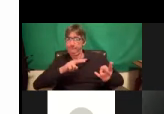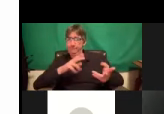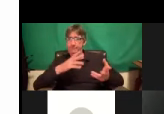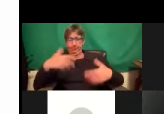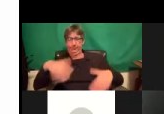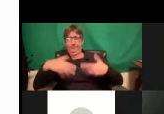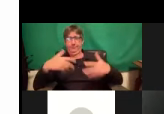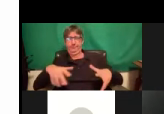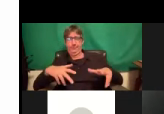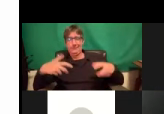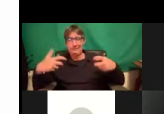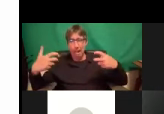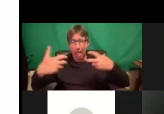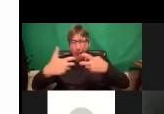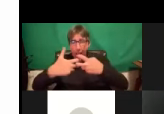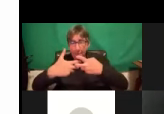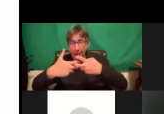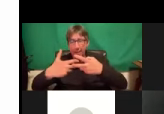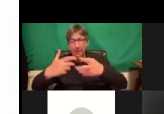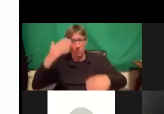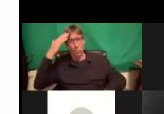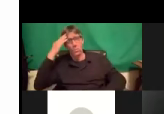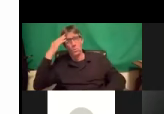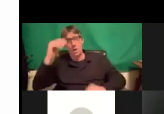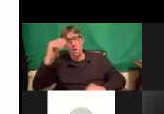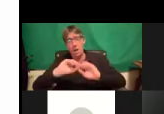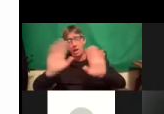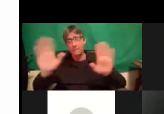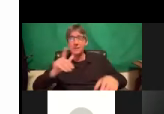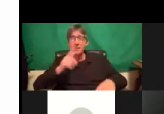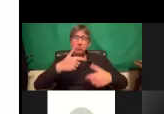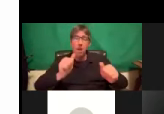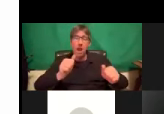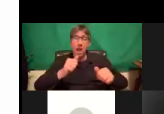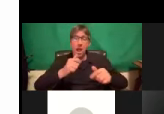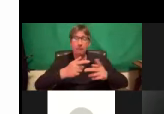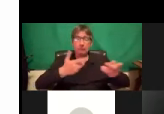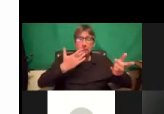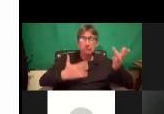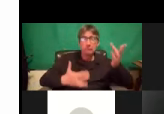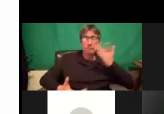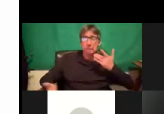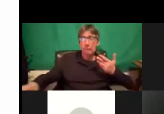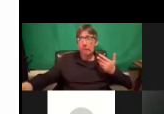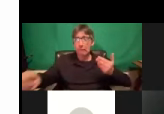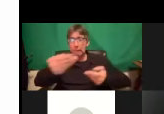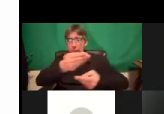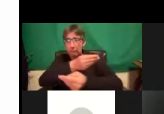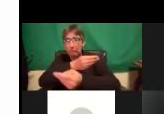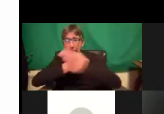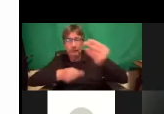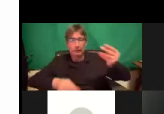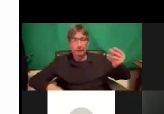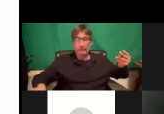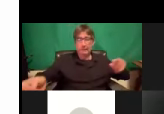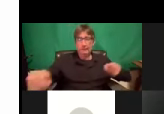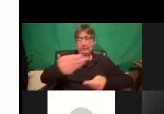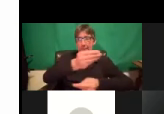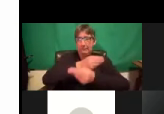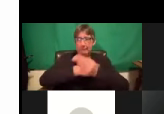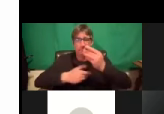think you're trying your best, robbing Peter to pay Paul, among many other things. All that said,